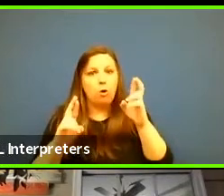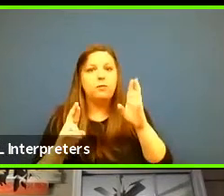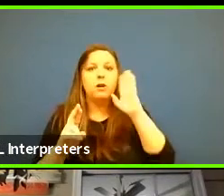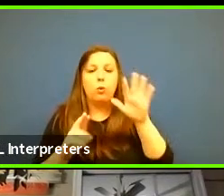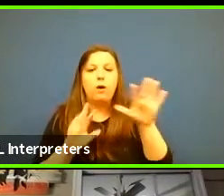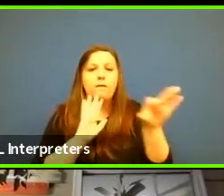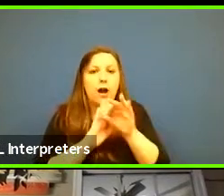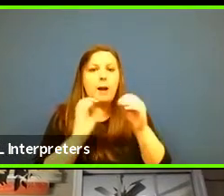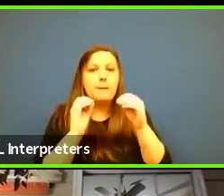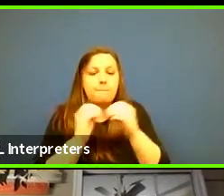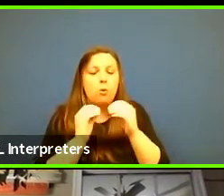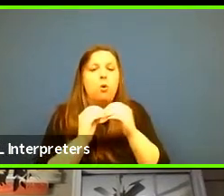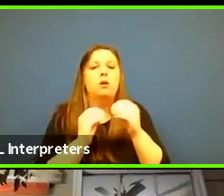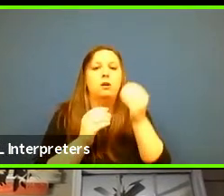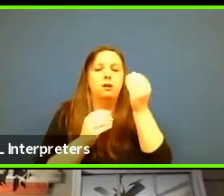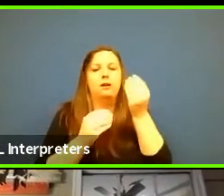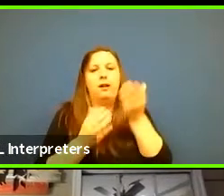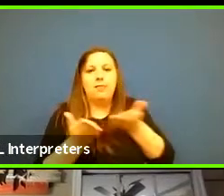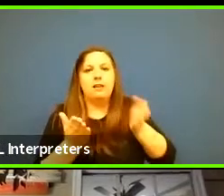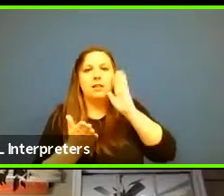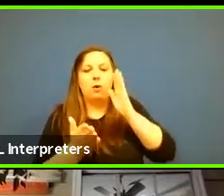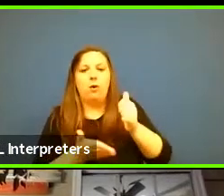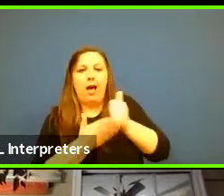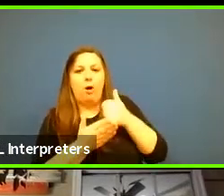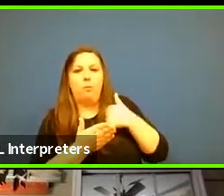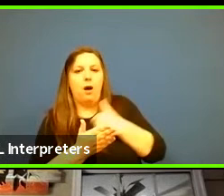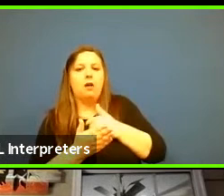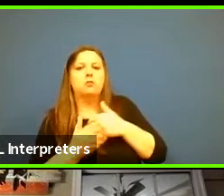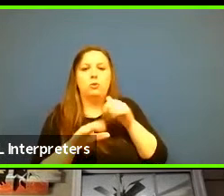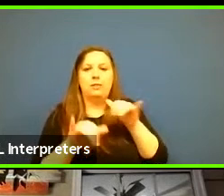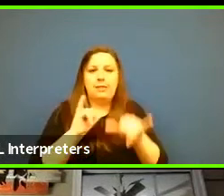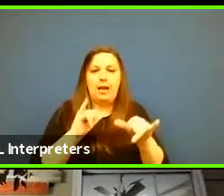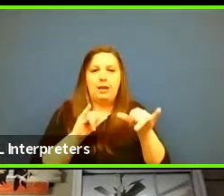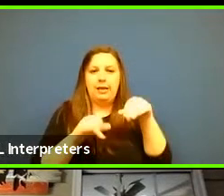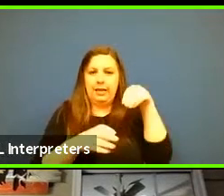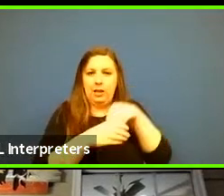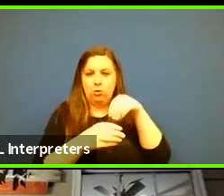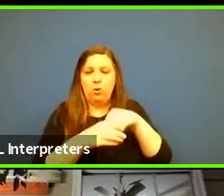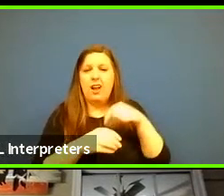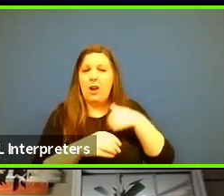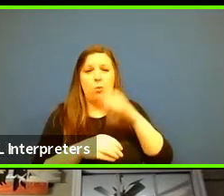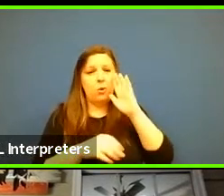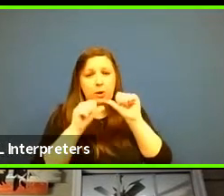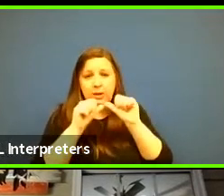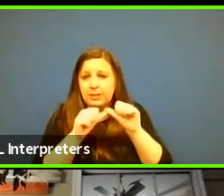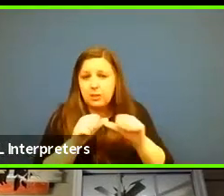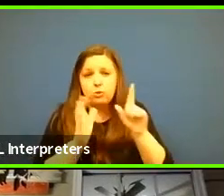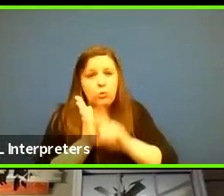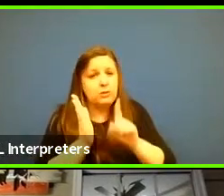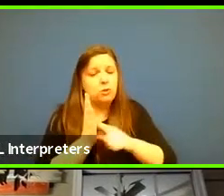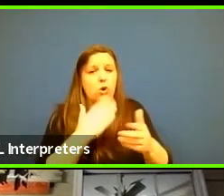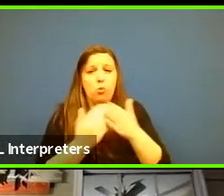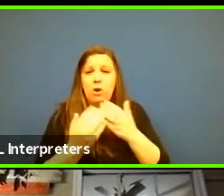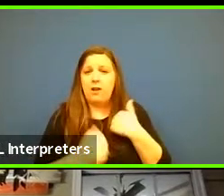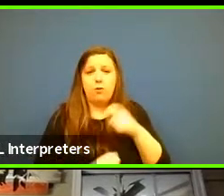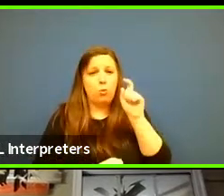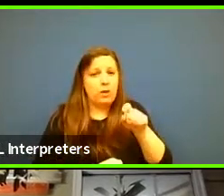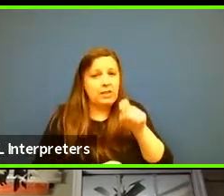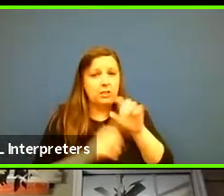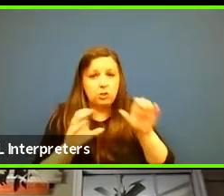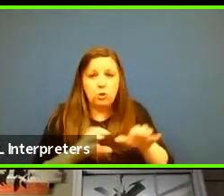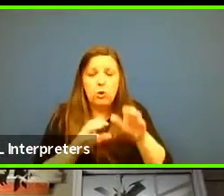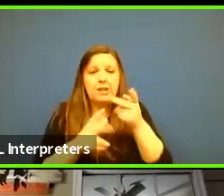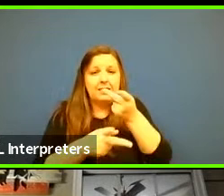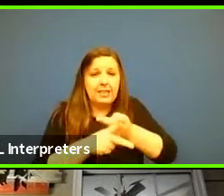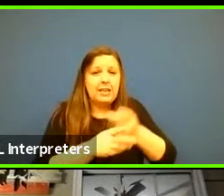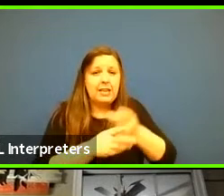for being indoors. So we'll continue to do those type of research and whatever we need to do to keep our kids, our students, and our